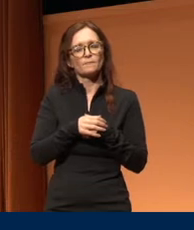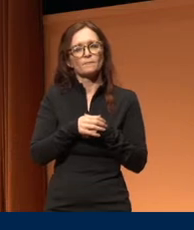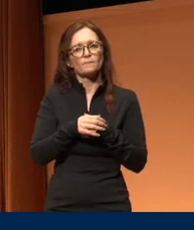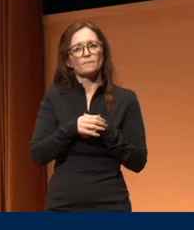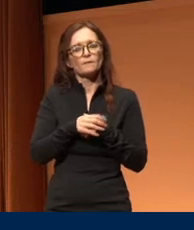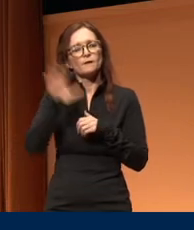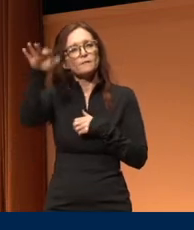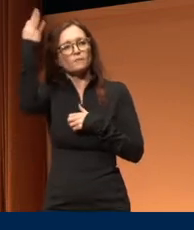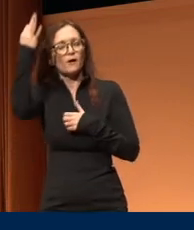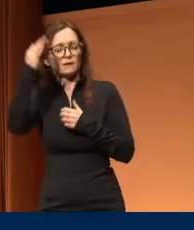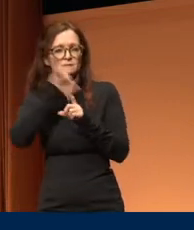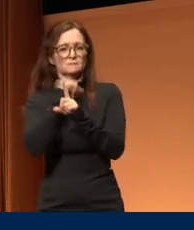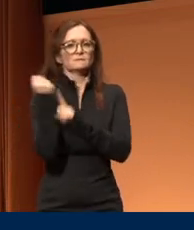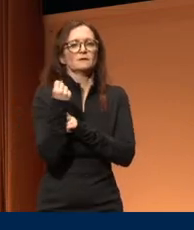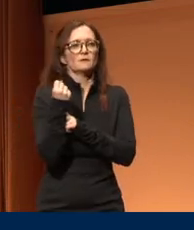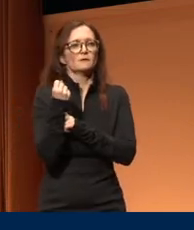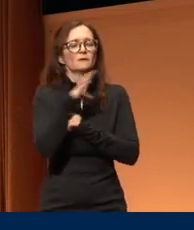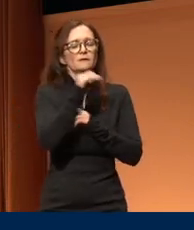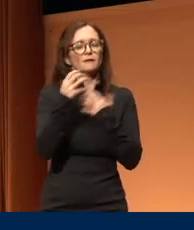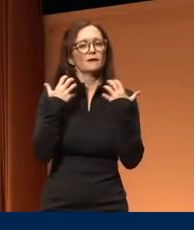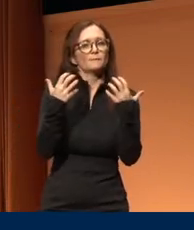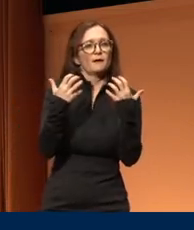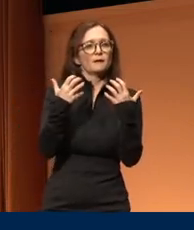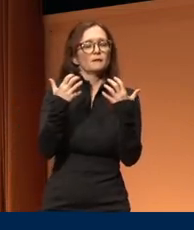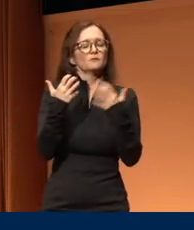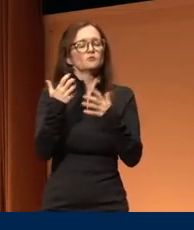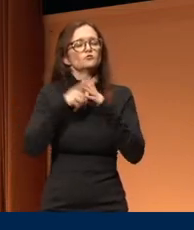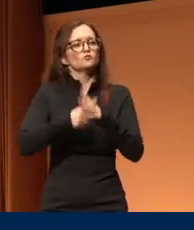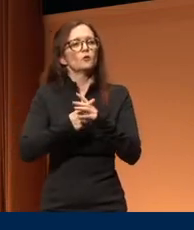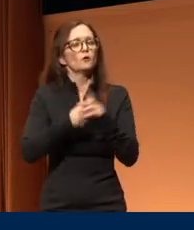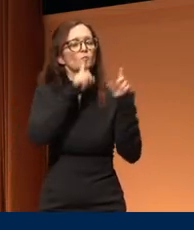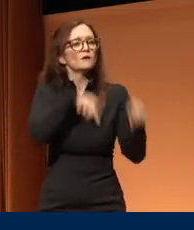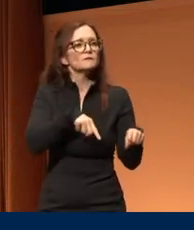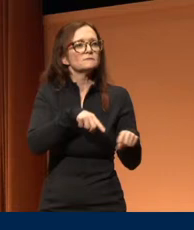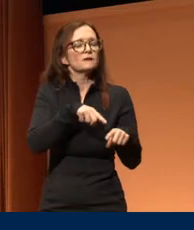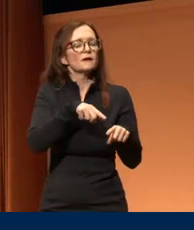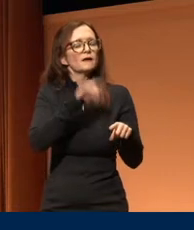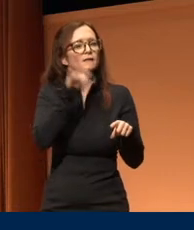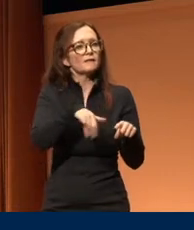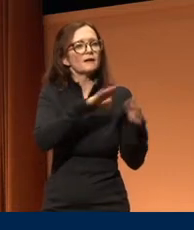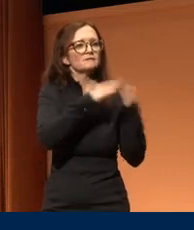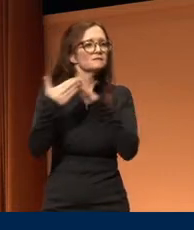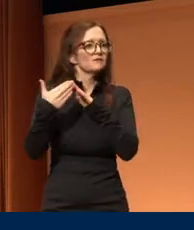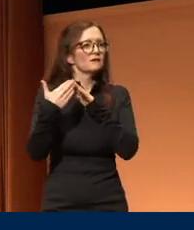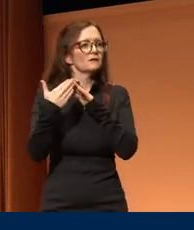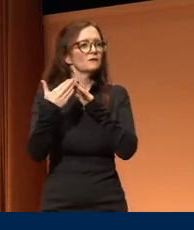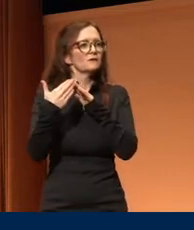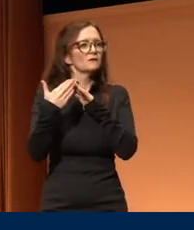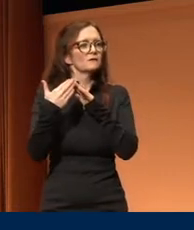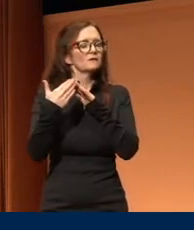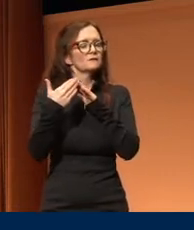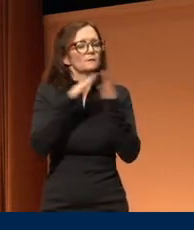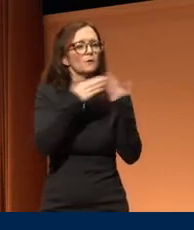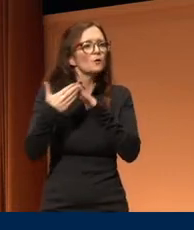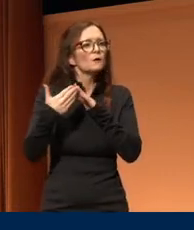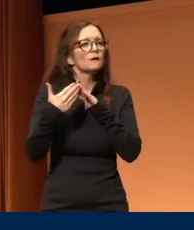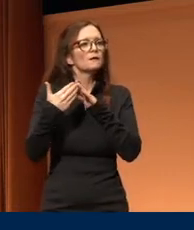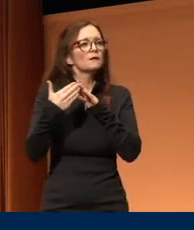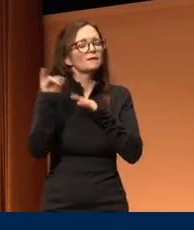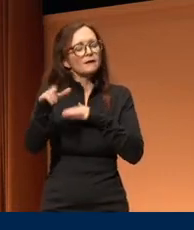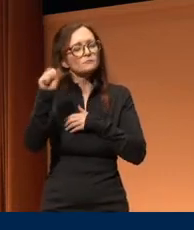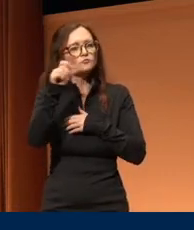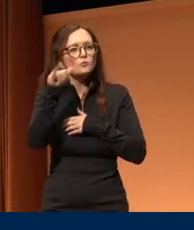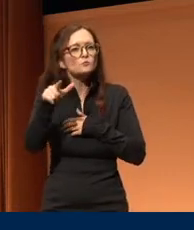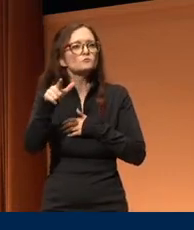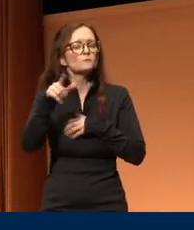In the French case, the first Citizens' Assembly was born as a response to the so-called Yellow Vest Crisis, a social movement that erupted in